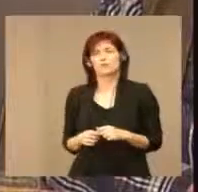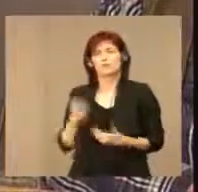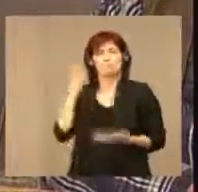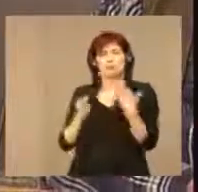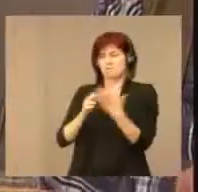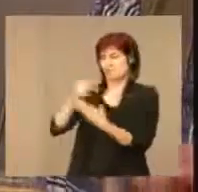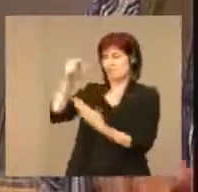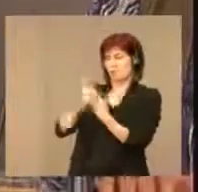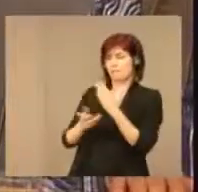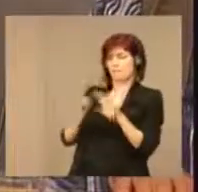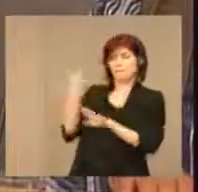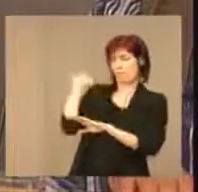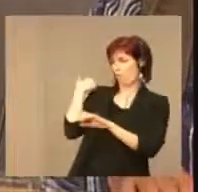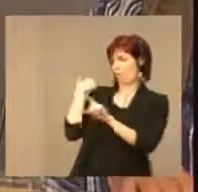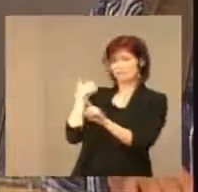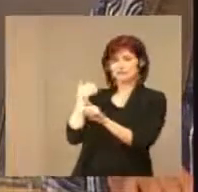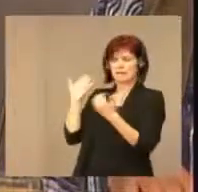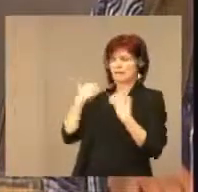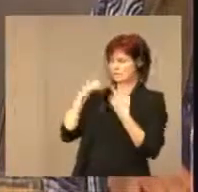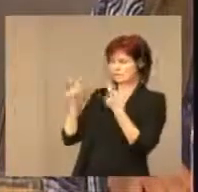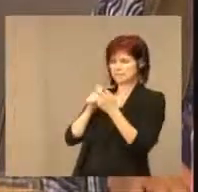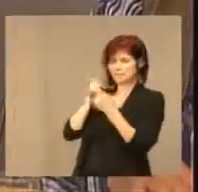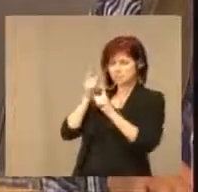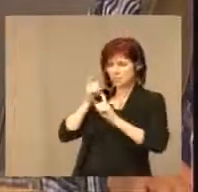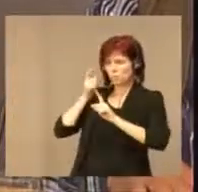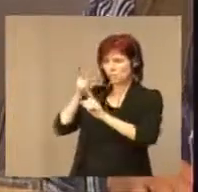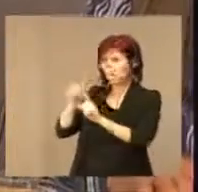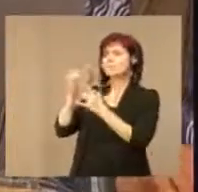with the program or this direction on a program. So